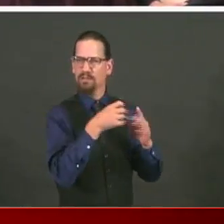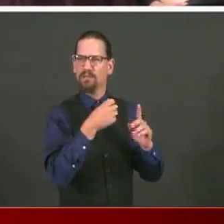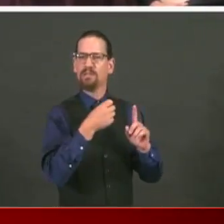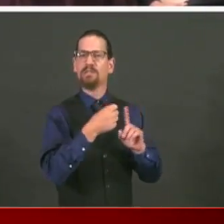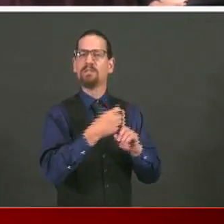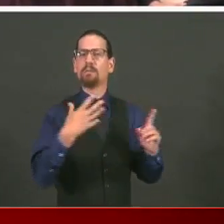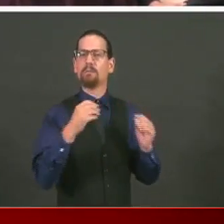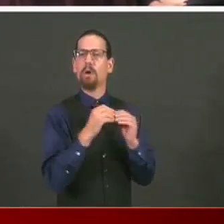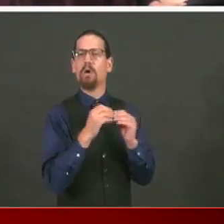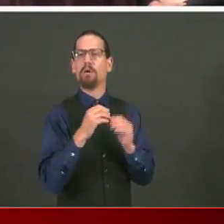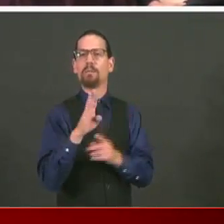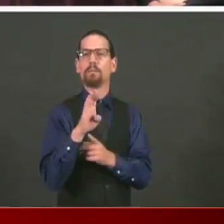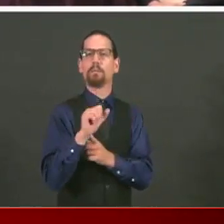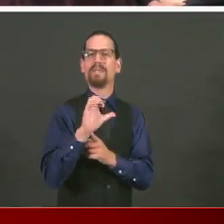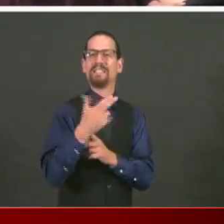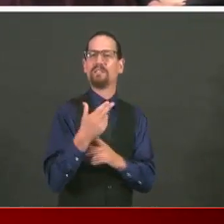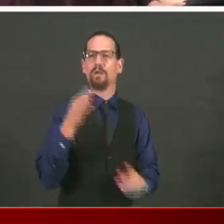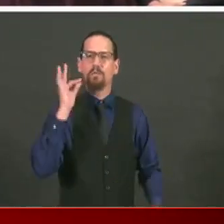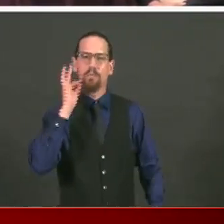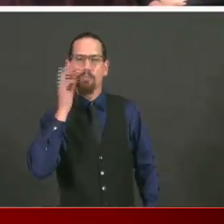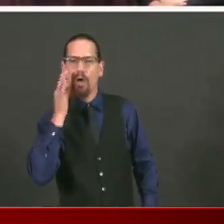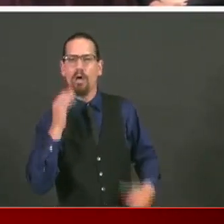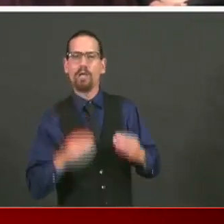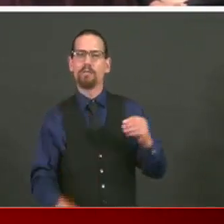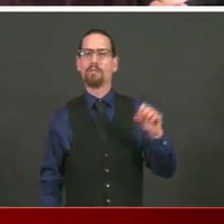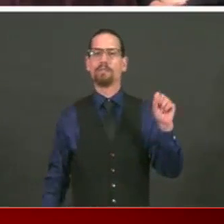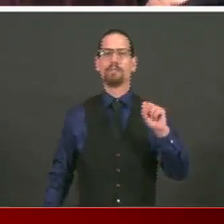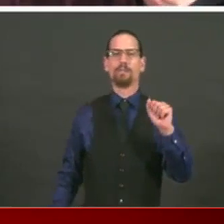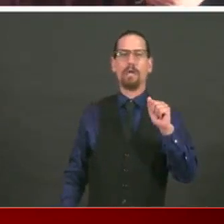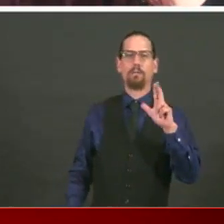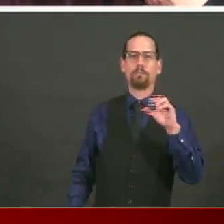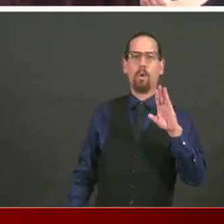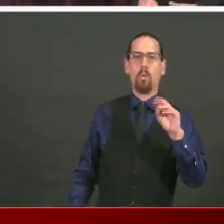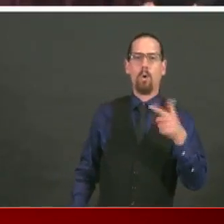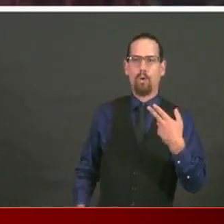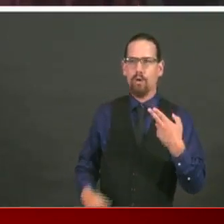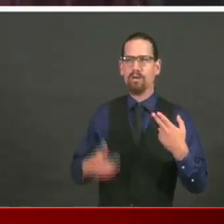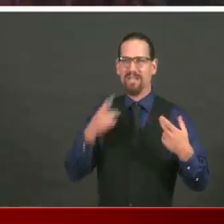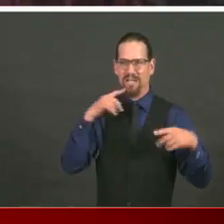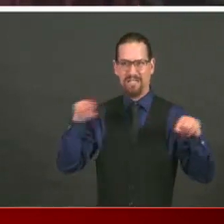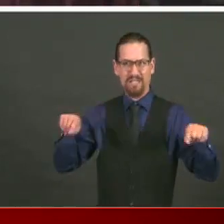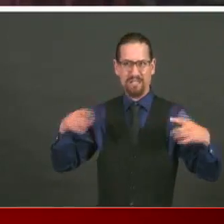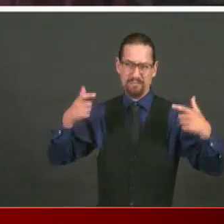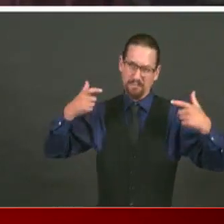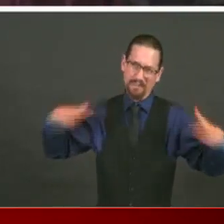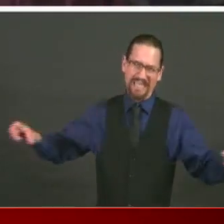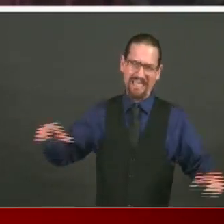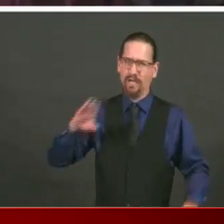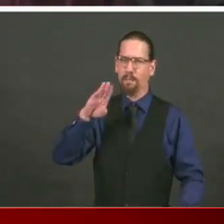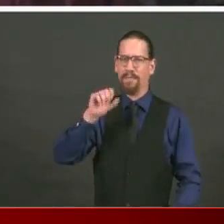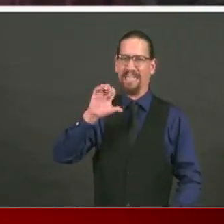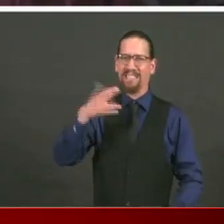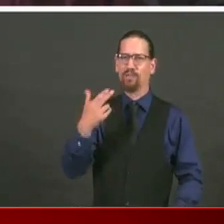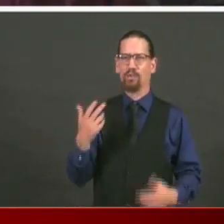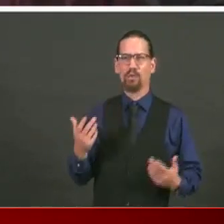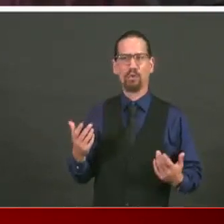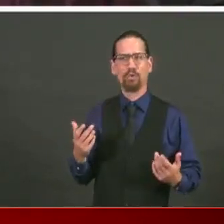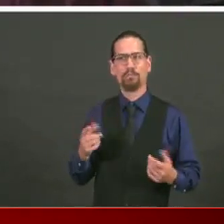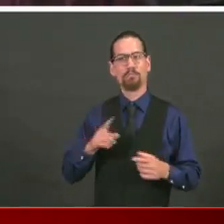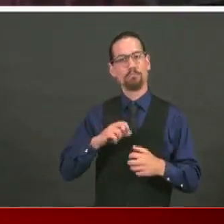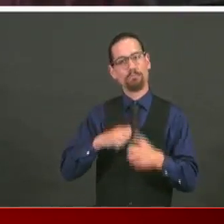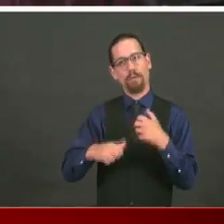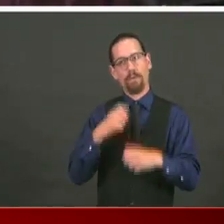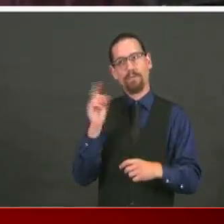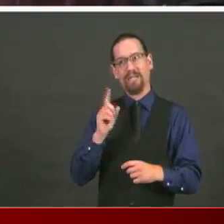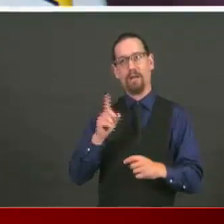are huge beaches. Mm-hmm. So the problem is on the beach. There's too many people. Is that correct? On the